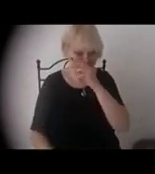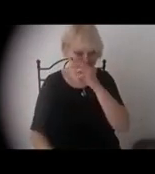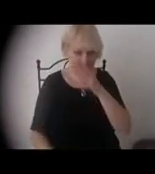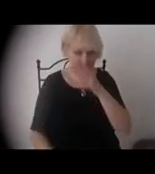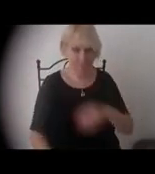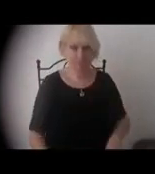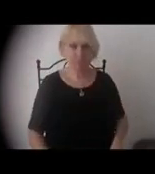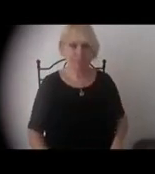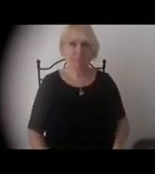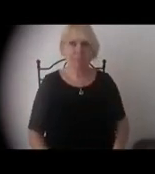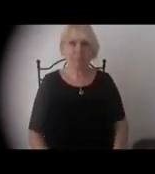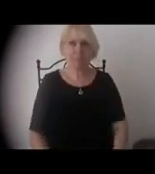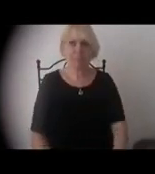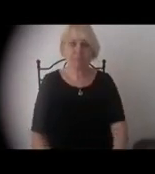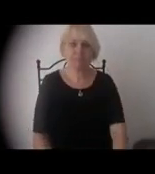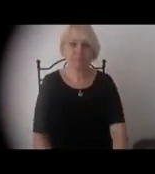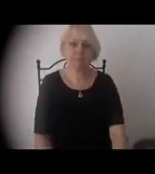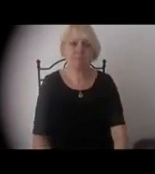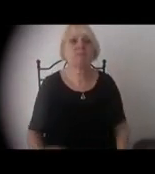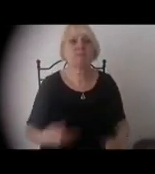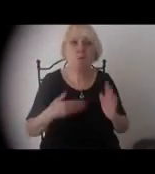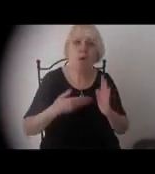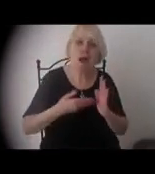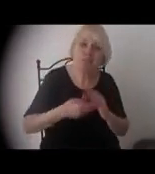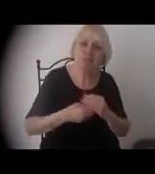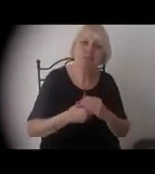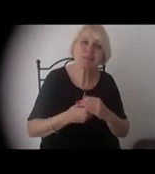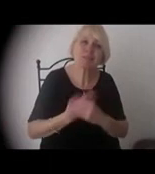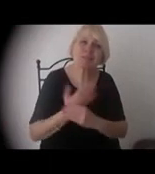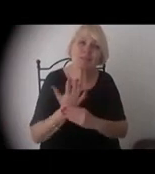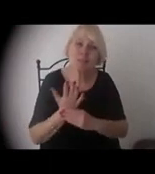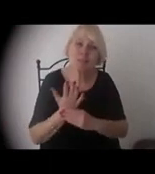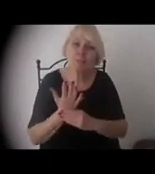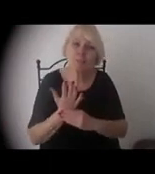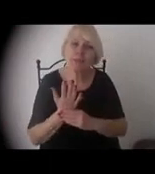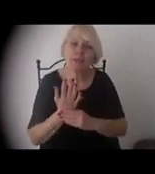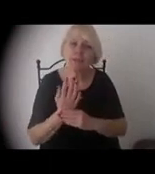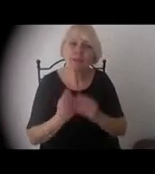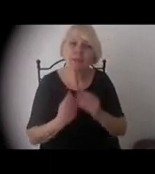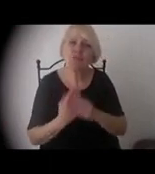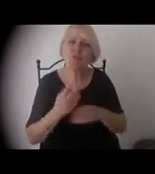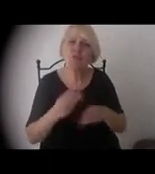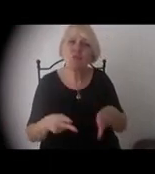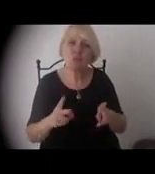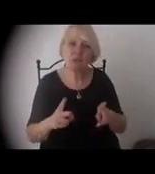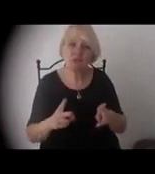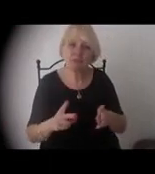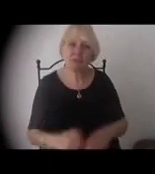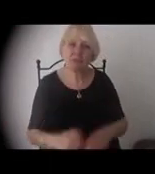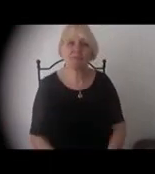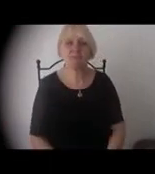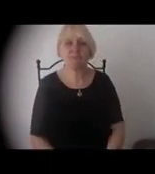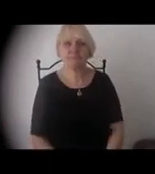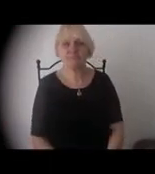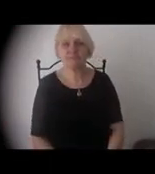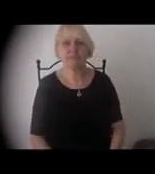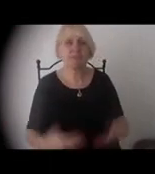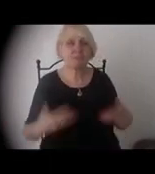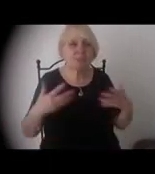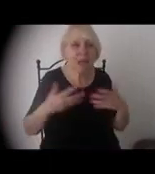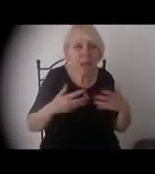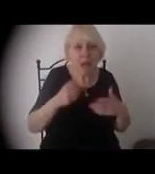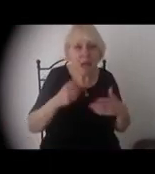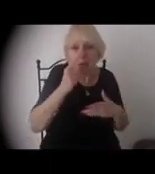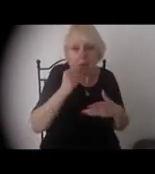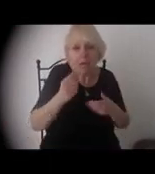where they are, but actually adding and developing aspects of their life that they can be involved in, but how they can control it. So it might